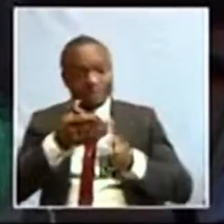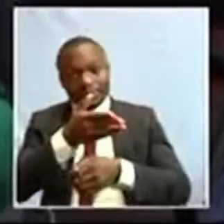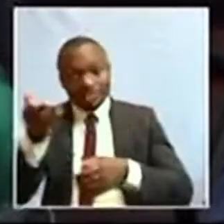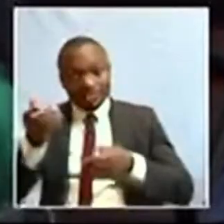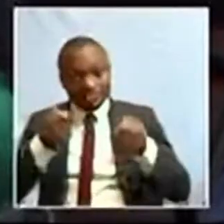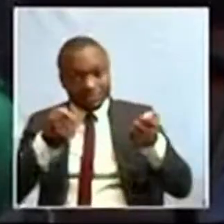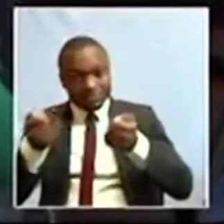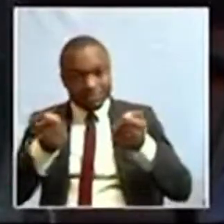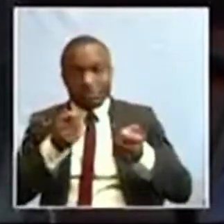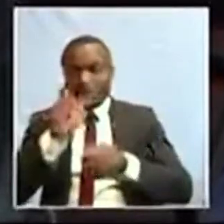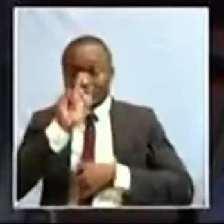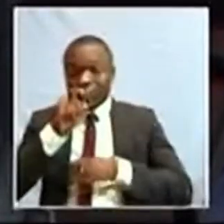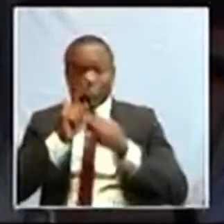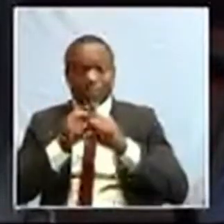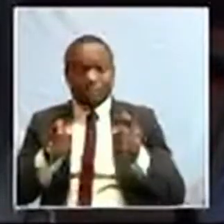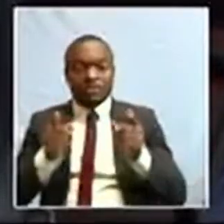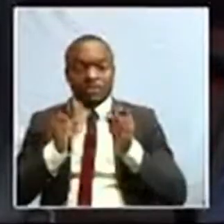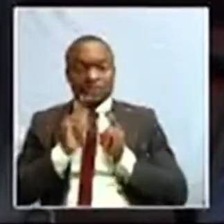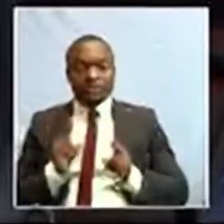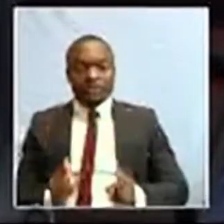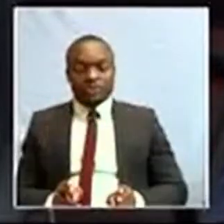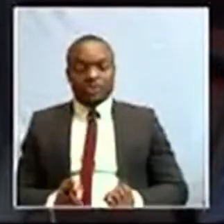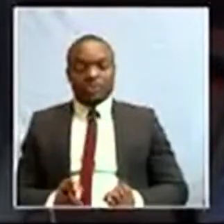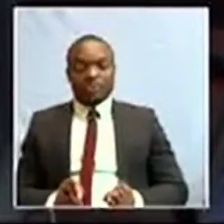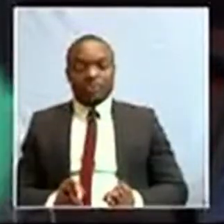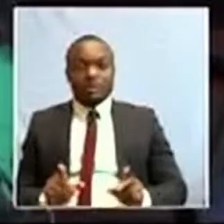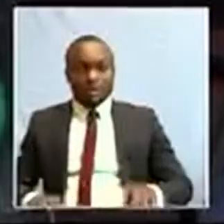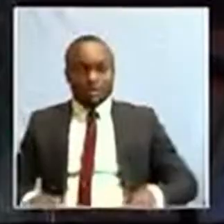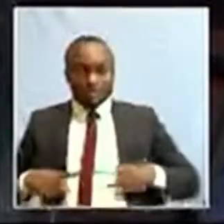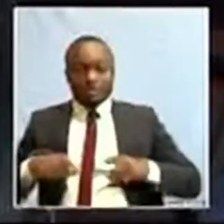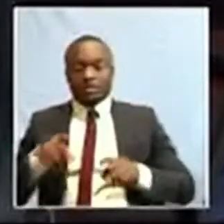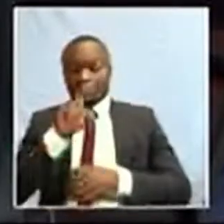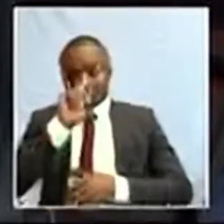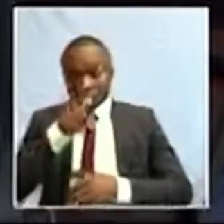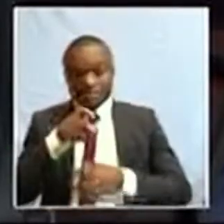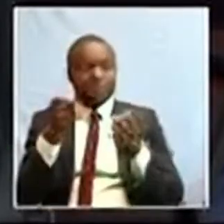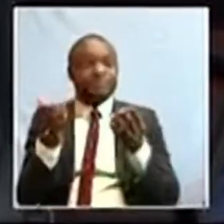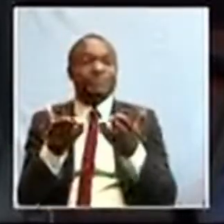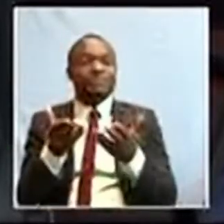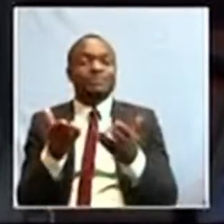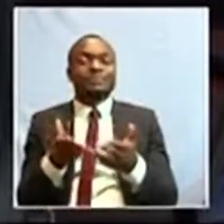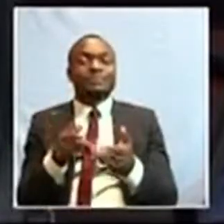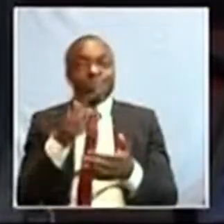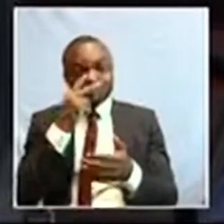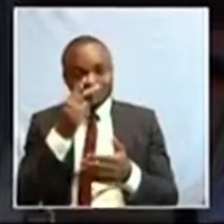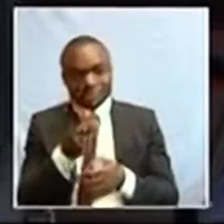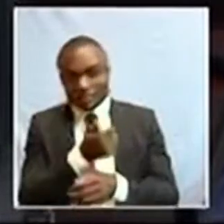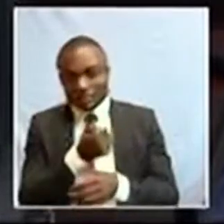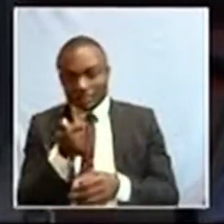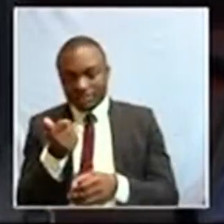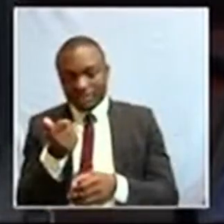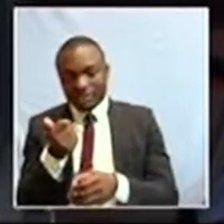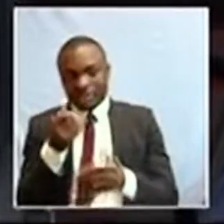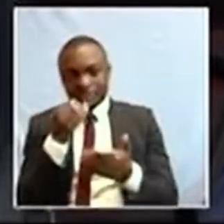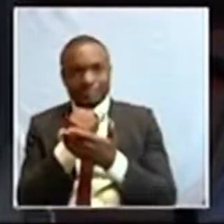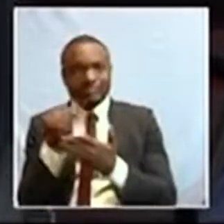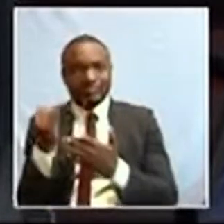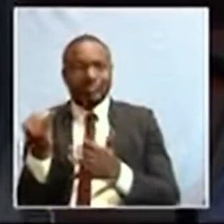are insured, but human life is not insured. Then we look at also the issue